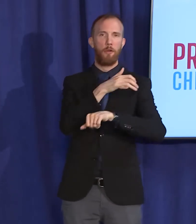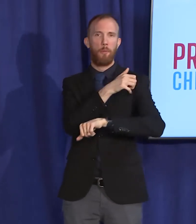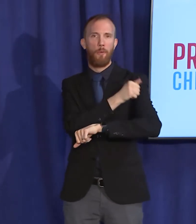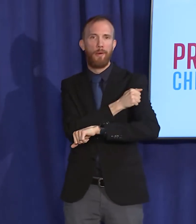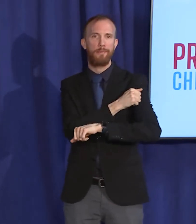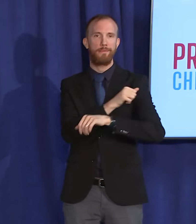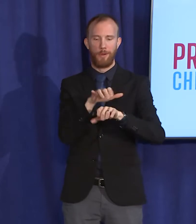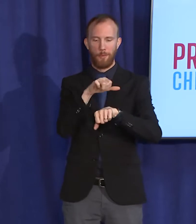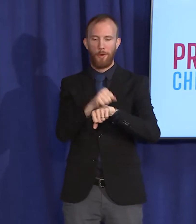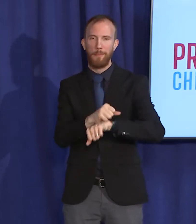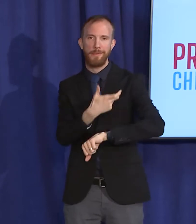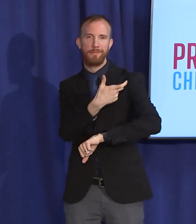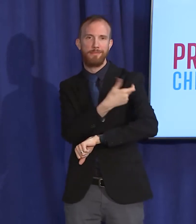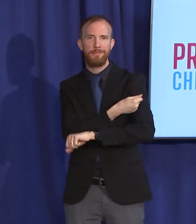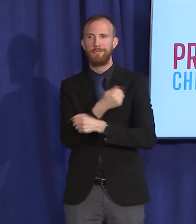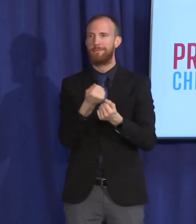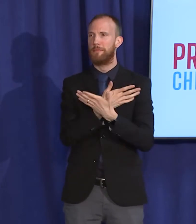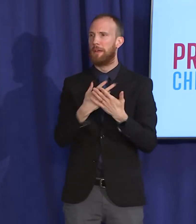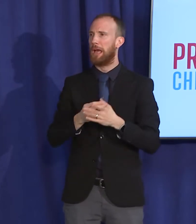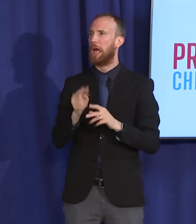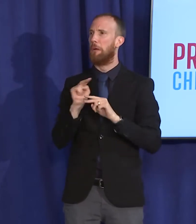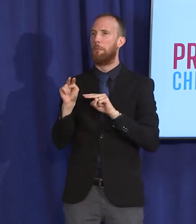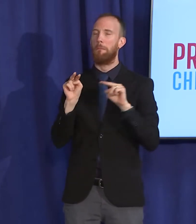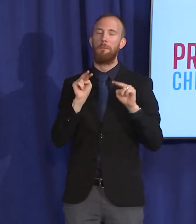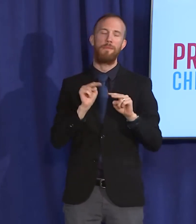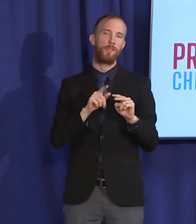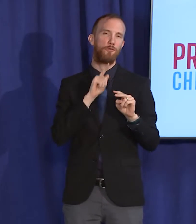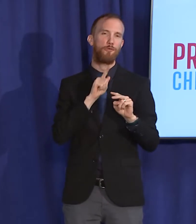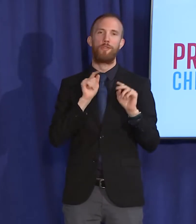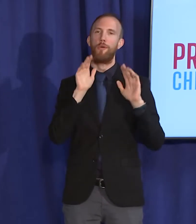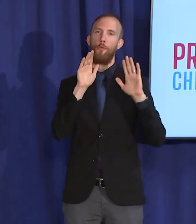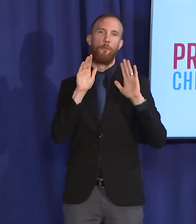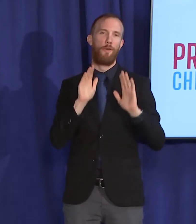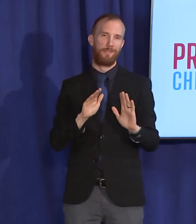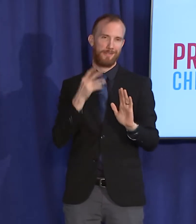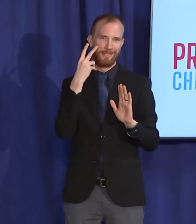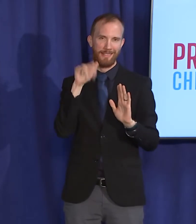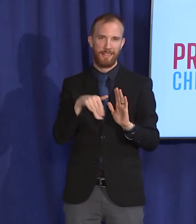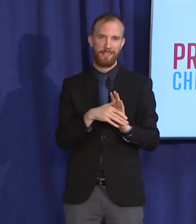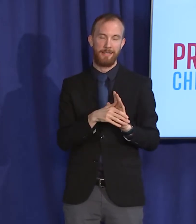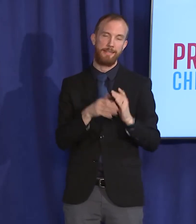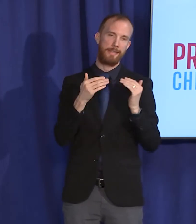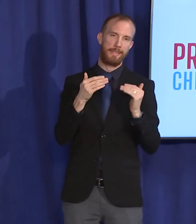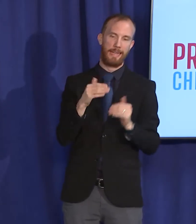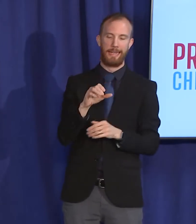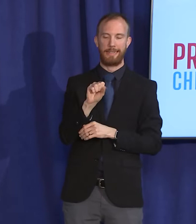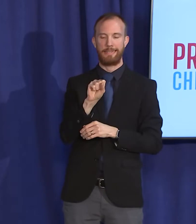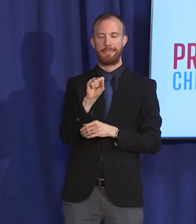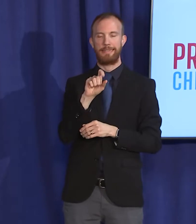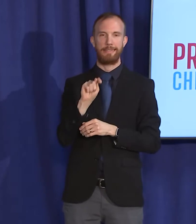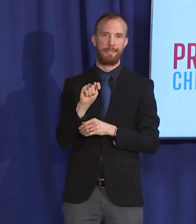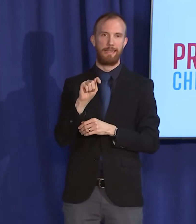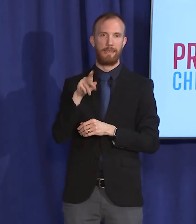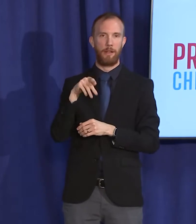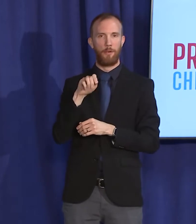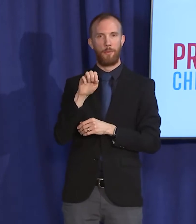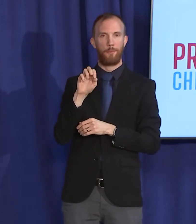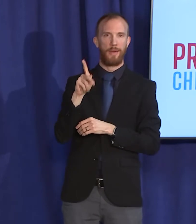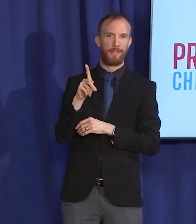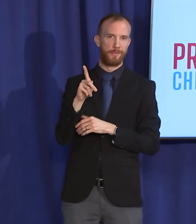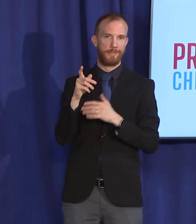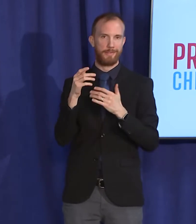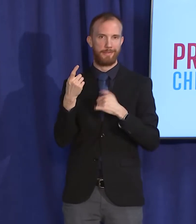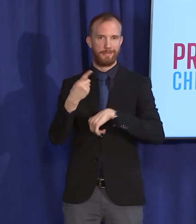absolute wonderful thing to see. Of course, because it's St. Patrick's Day, the Shannon Rovers were there to serenade folks as they